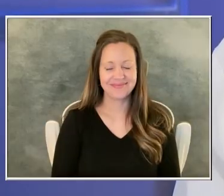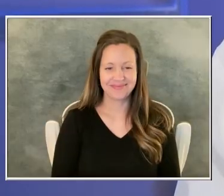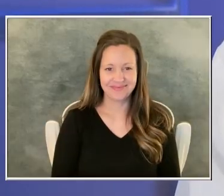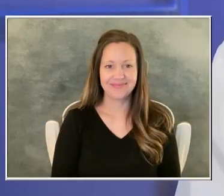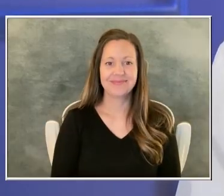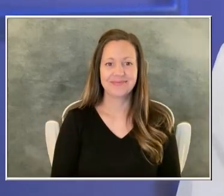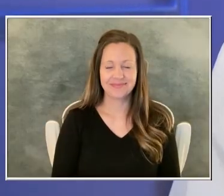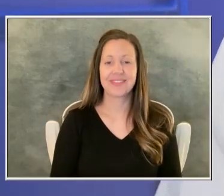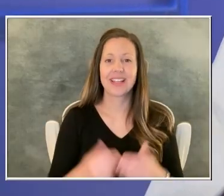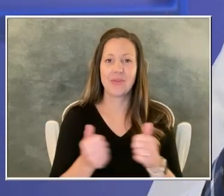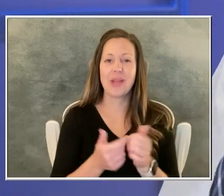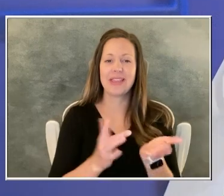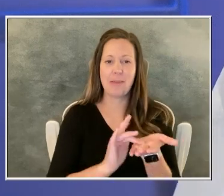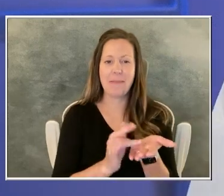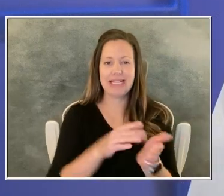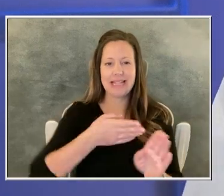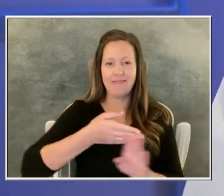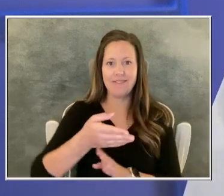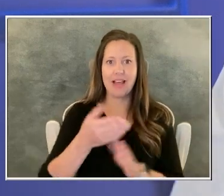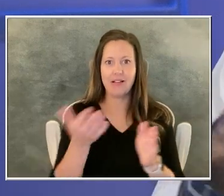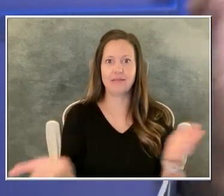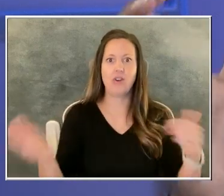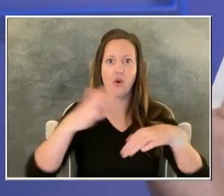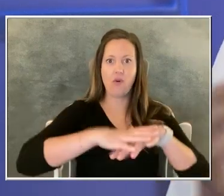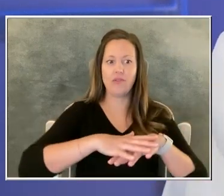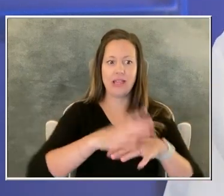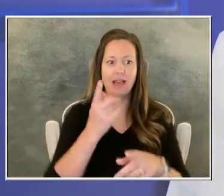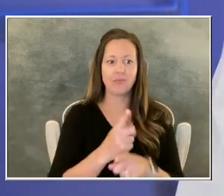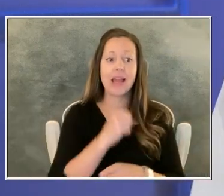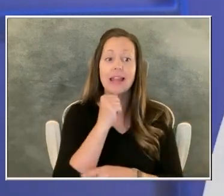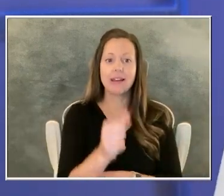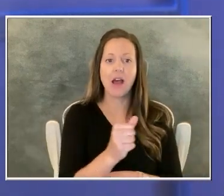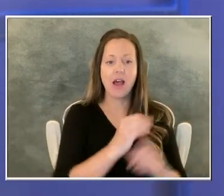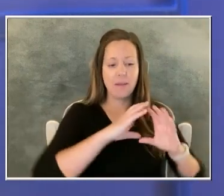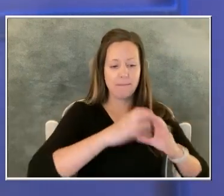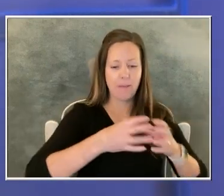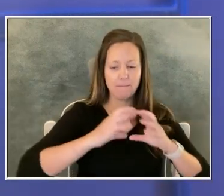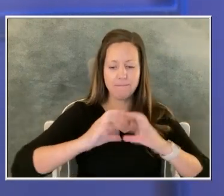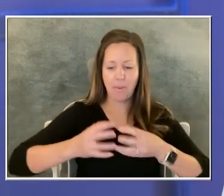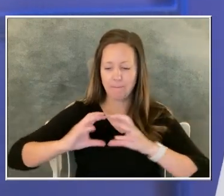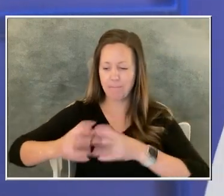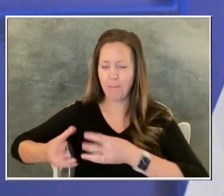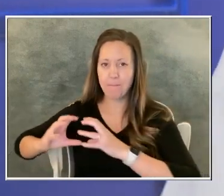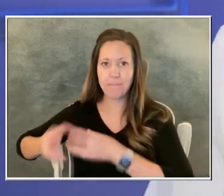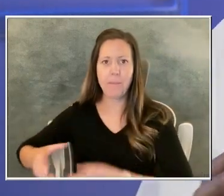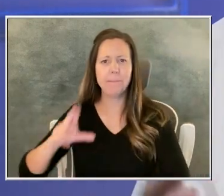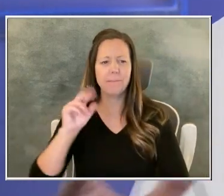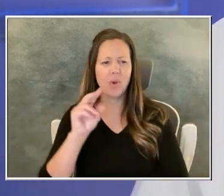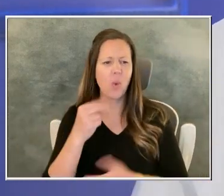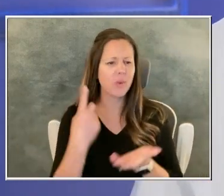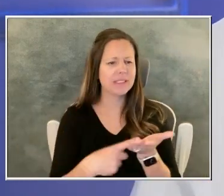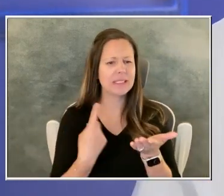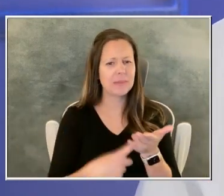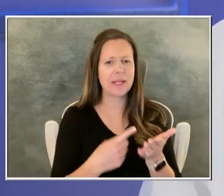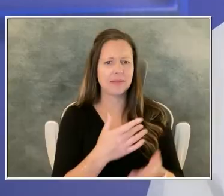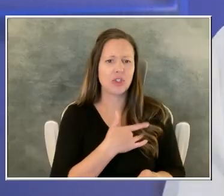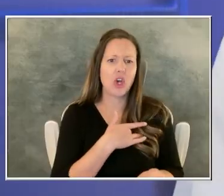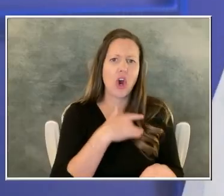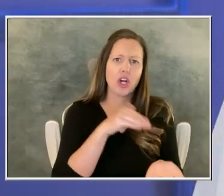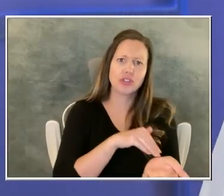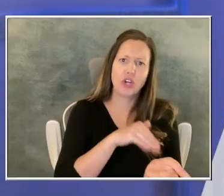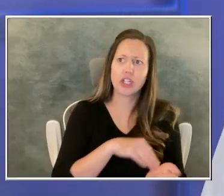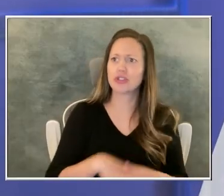overlap, right? Specialties are not just perfectly fenced off. There's some things you see the interventional cardiologist, some things you might see the cardiothoracic